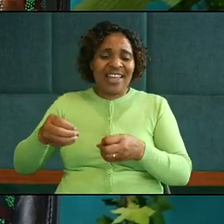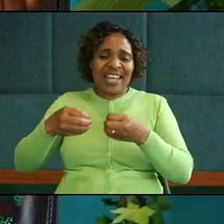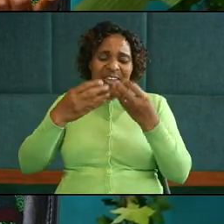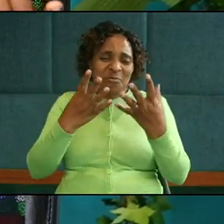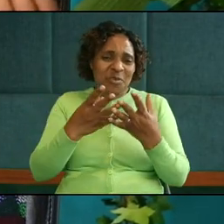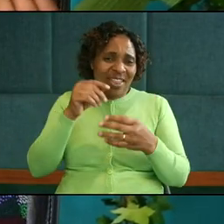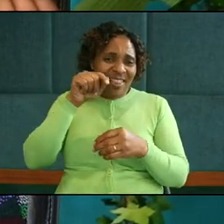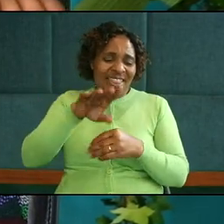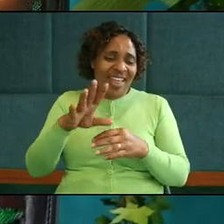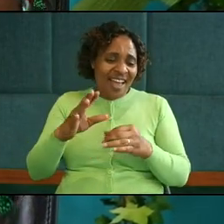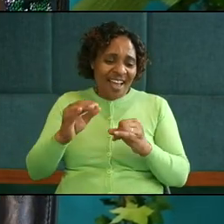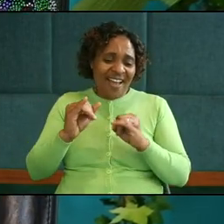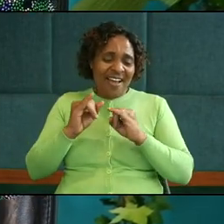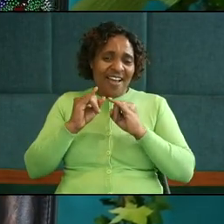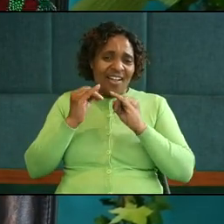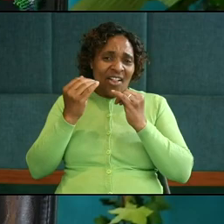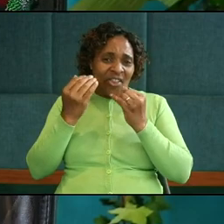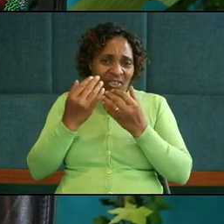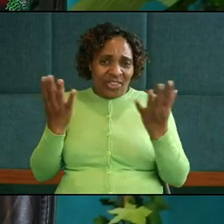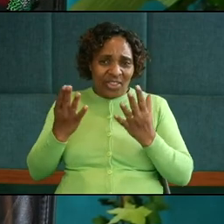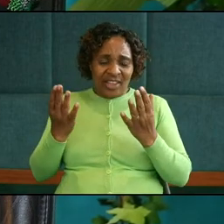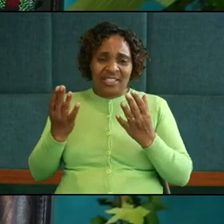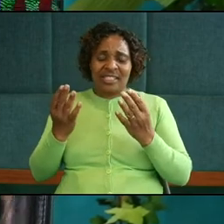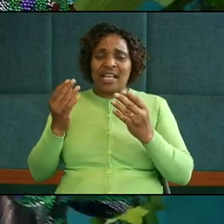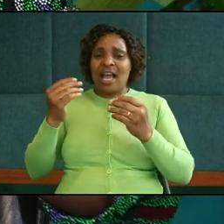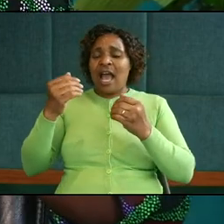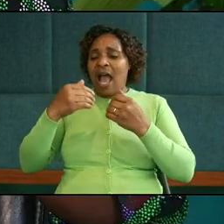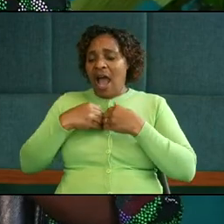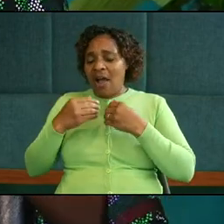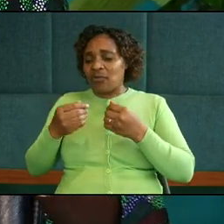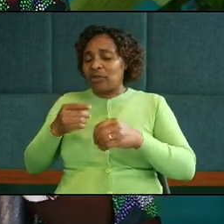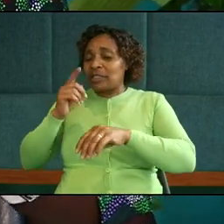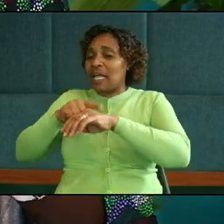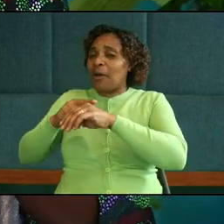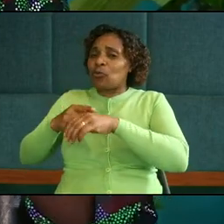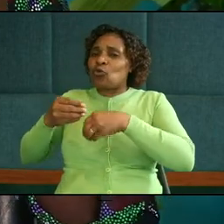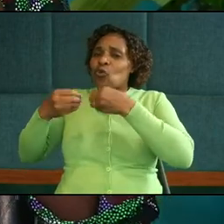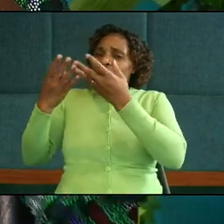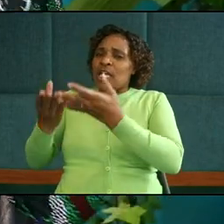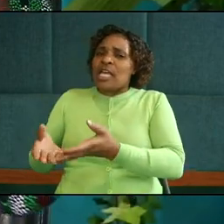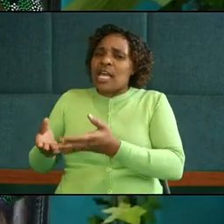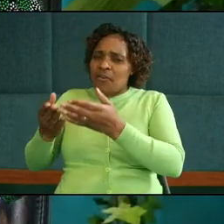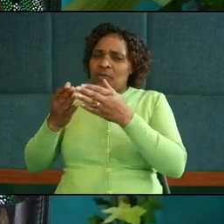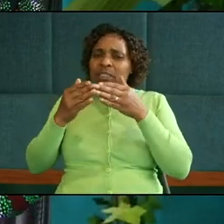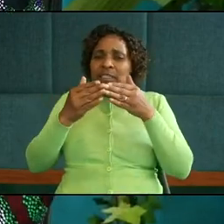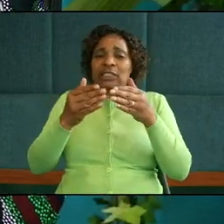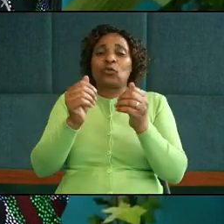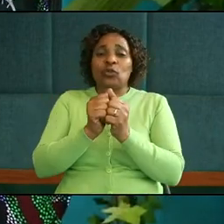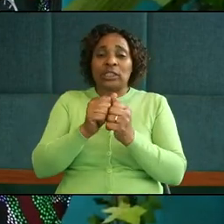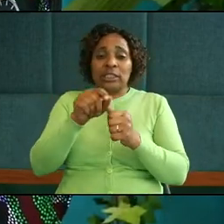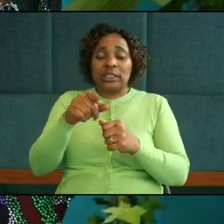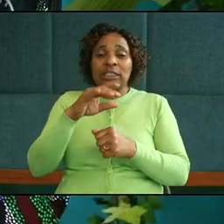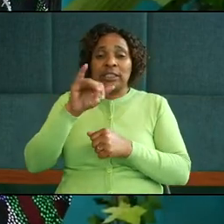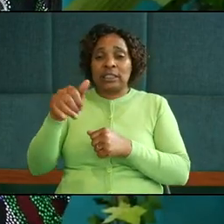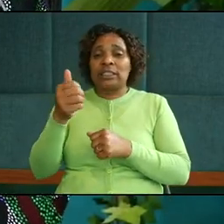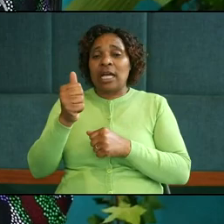aphrodisiac, then I'll give you my turn to have sex with Jacob. She was so dedicated. She was like, I want